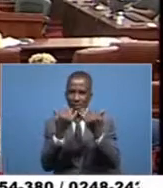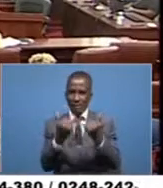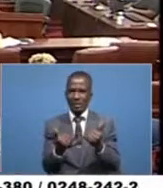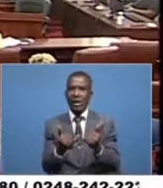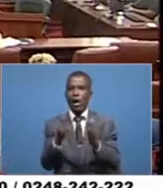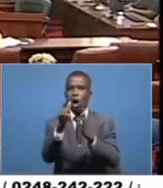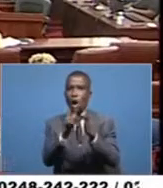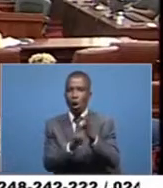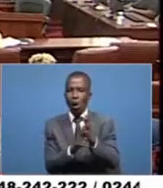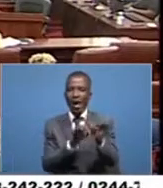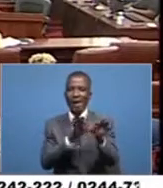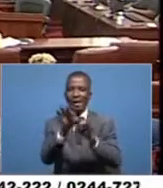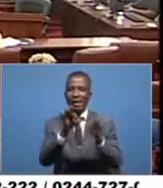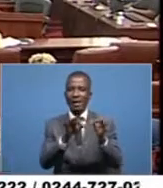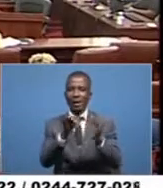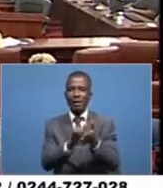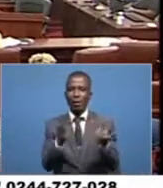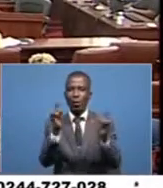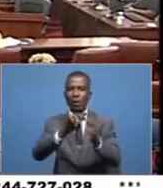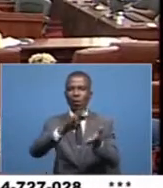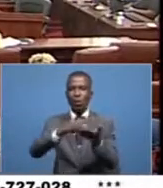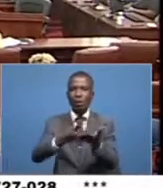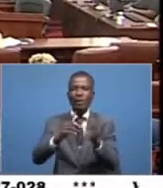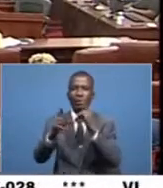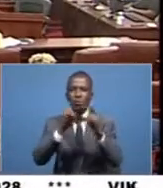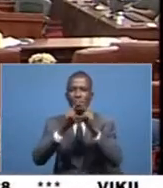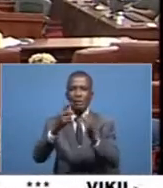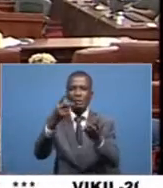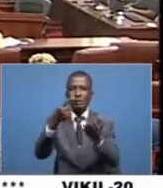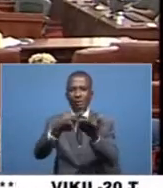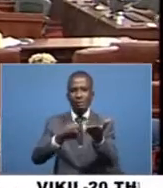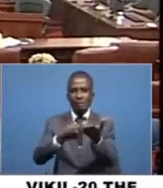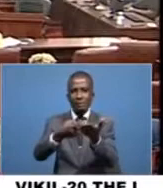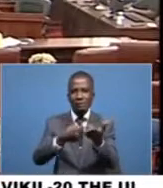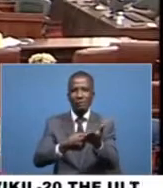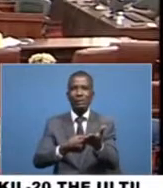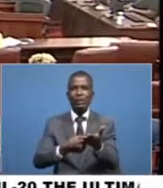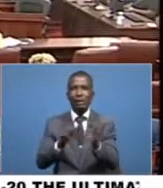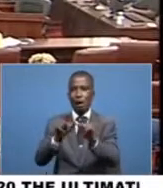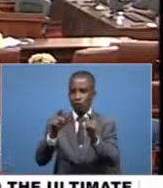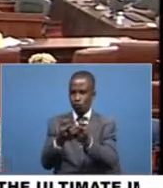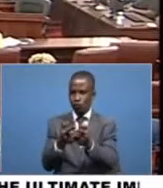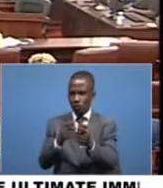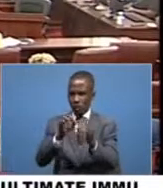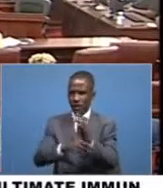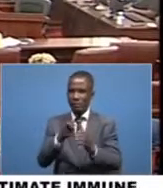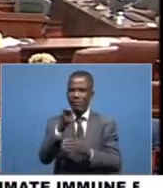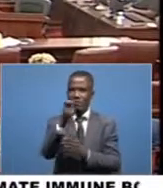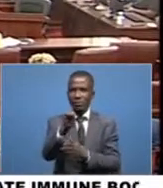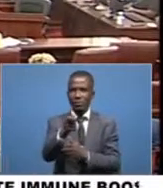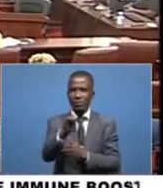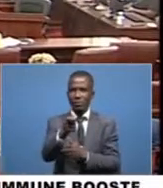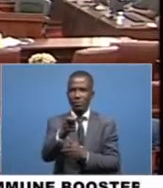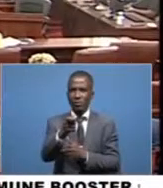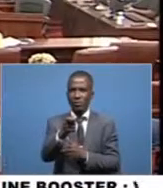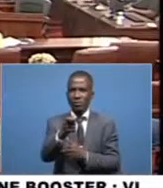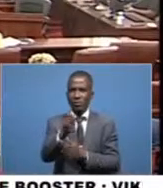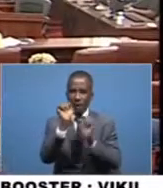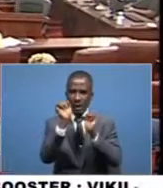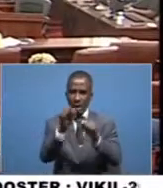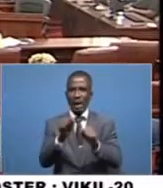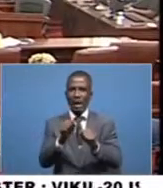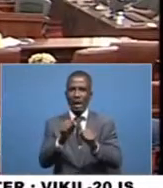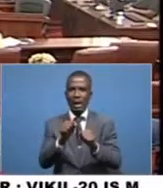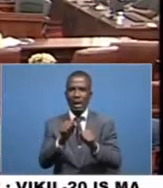rule implies that when a witness statement is filed and served, the party who files it may choose not to give evidence at the trial.